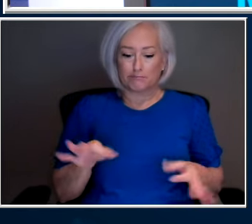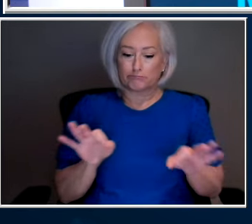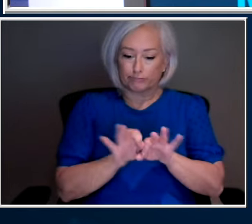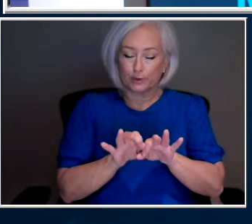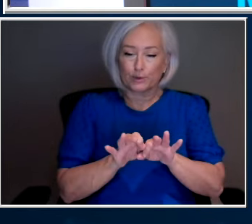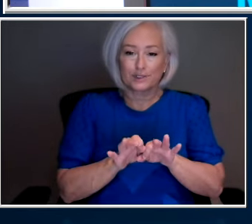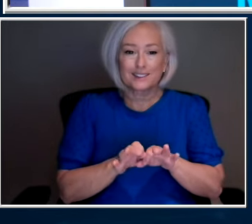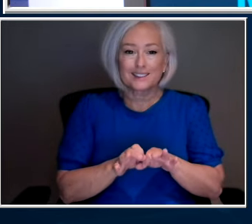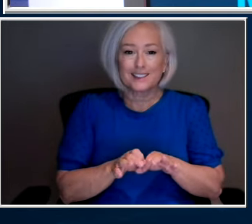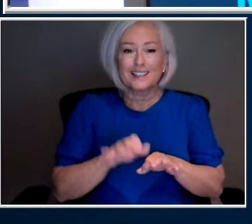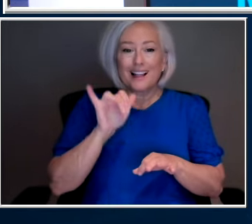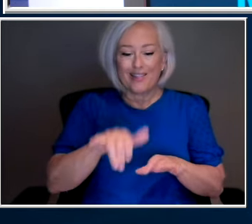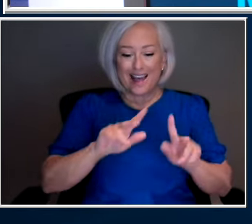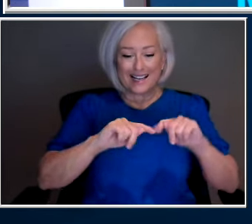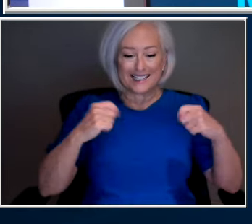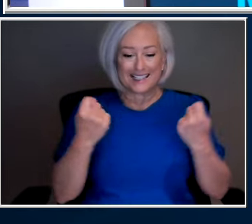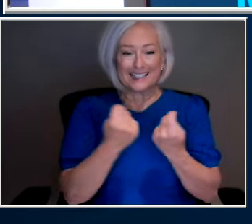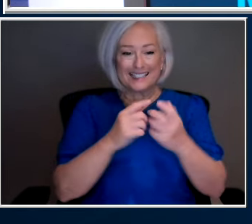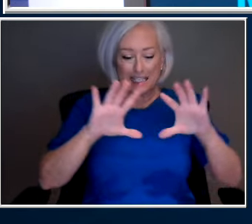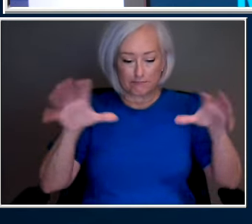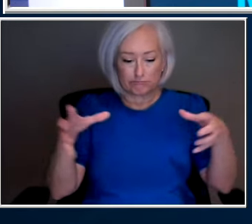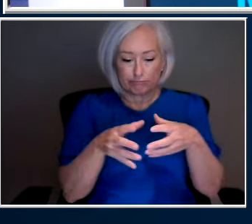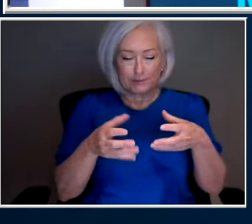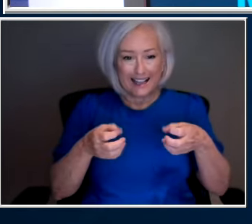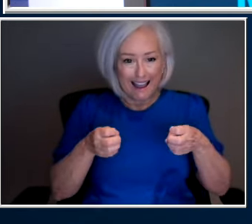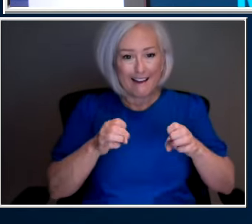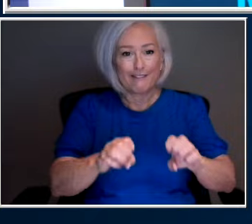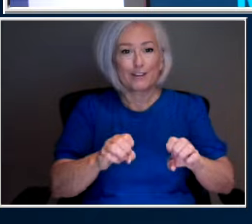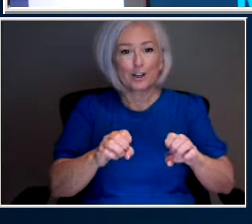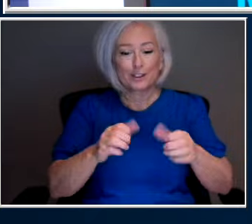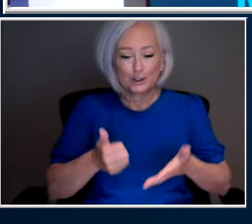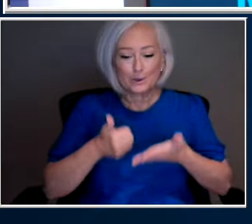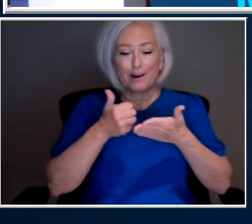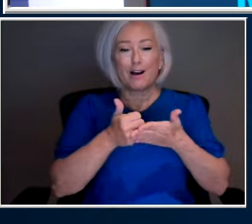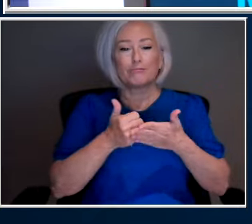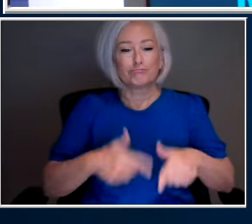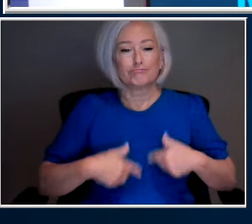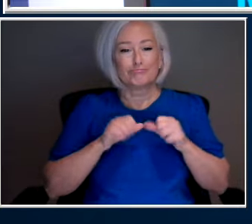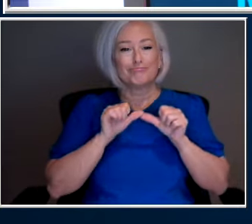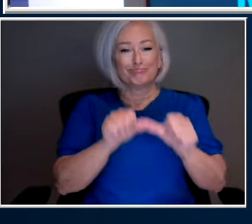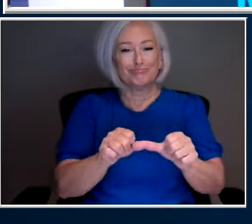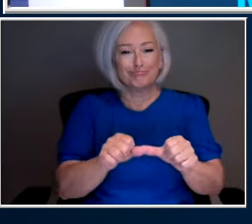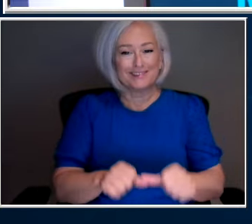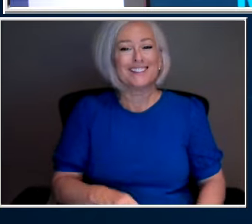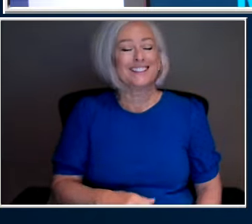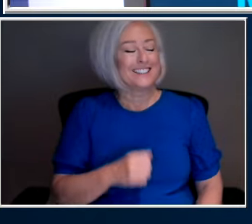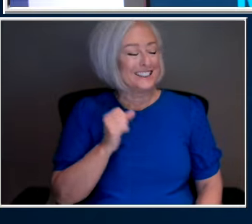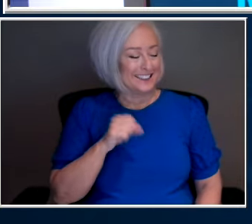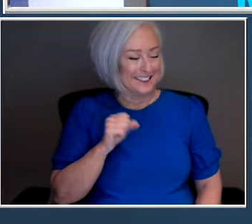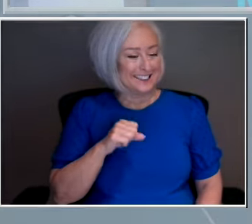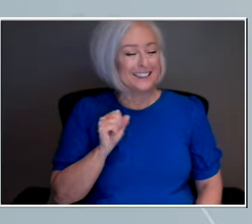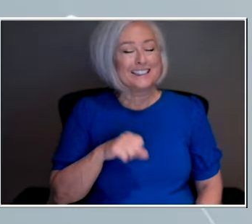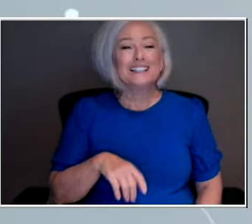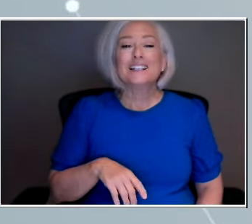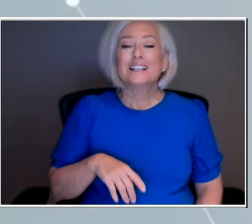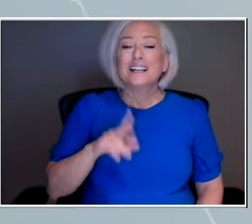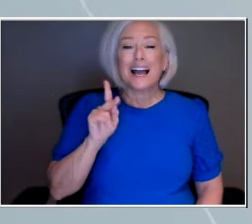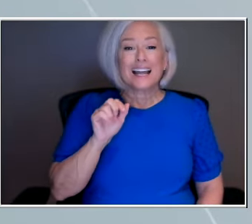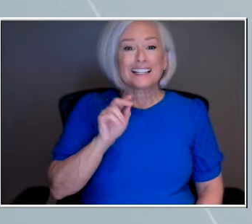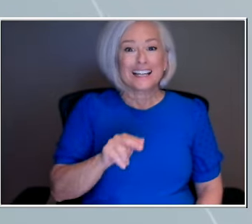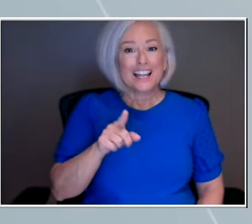team effort in getting people across the finish line. And I know, Ken, through all of this, you have gotten immense